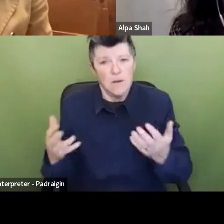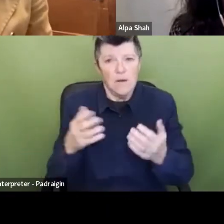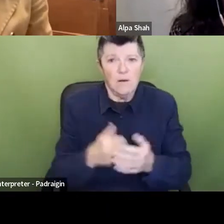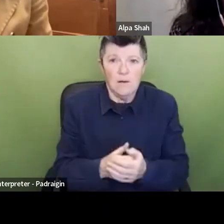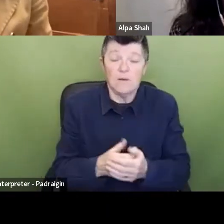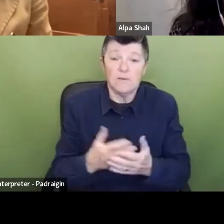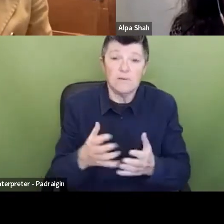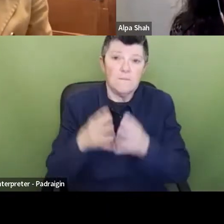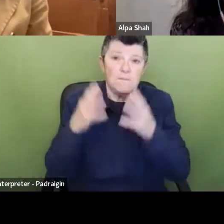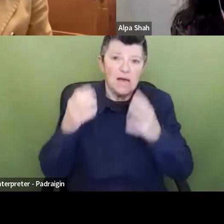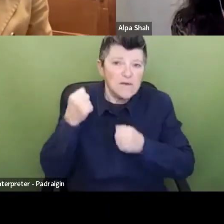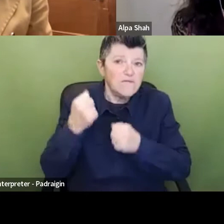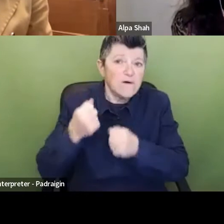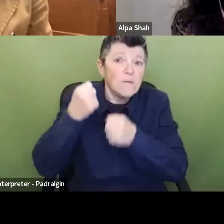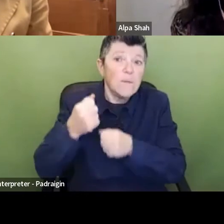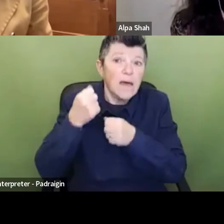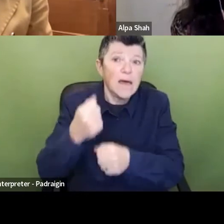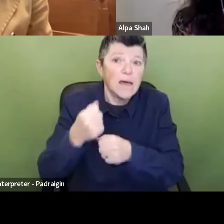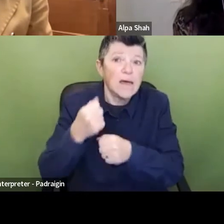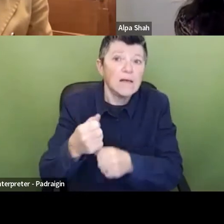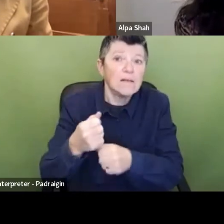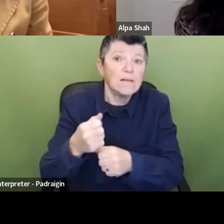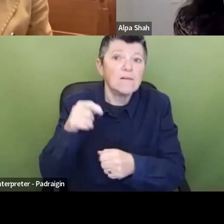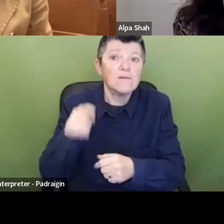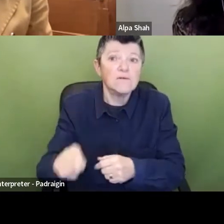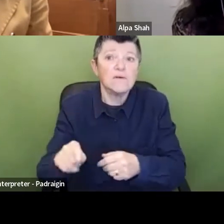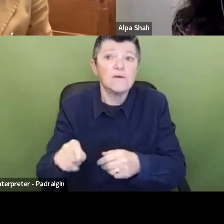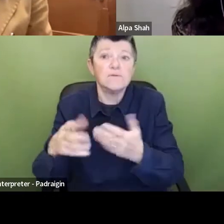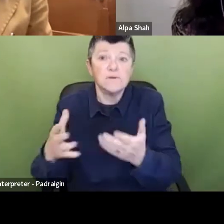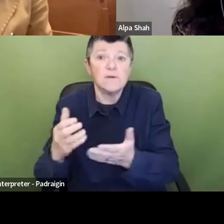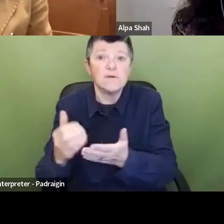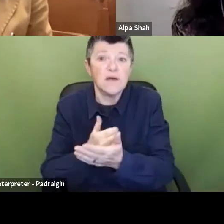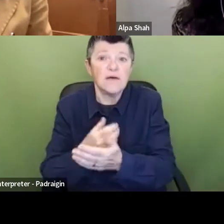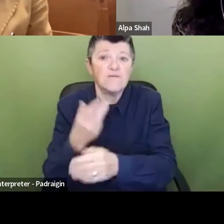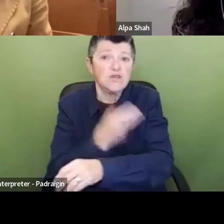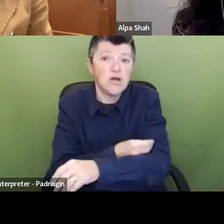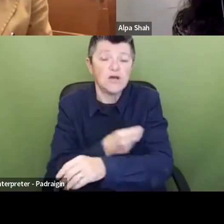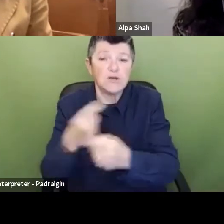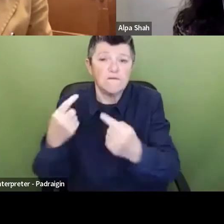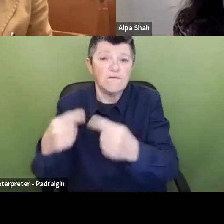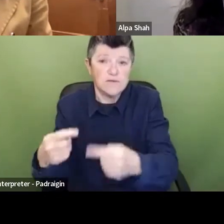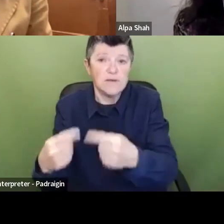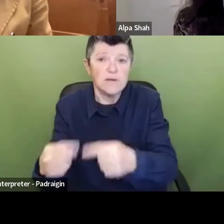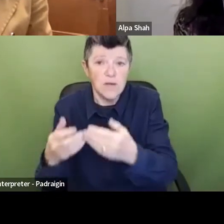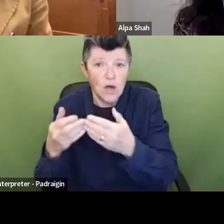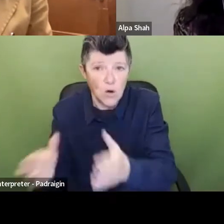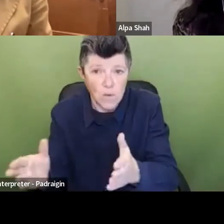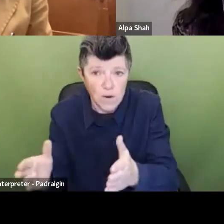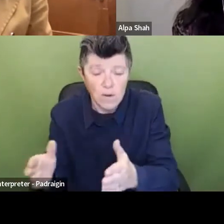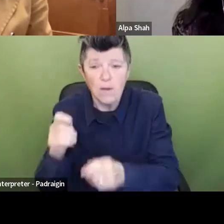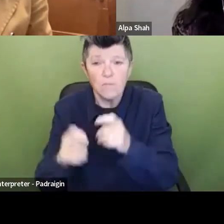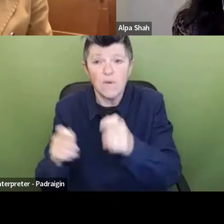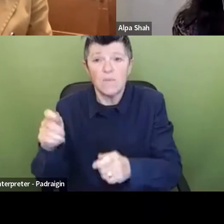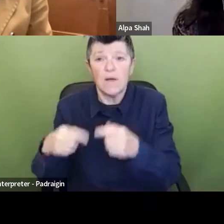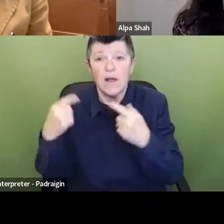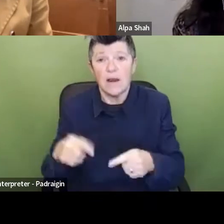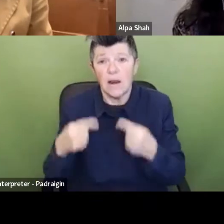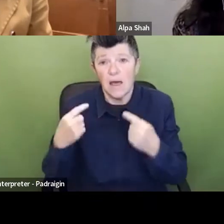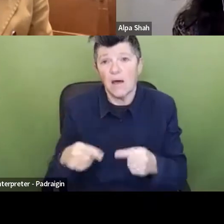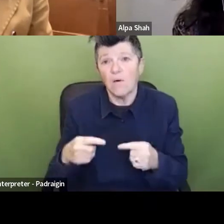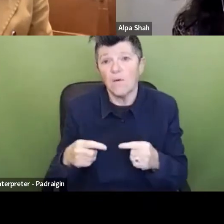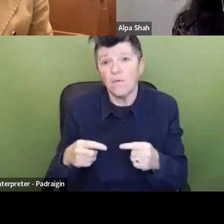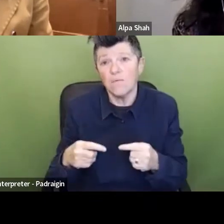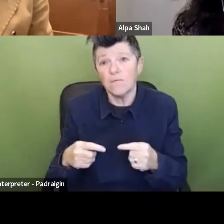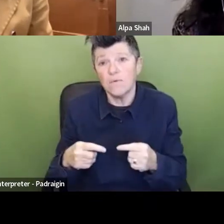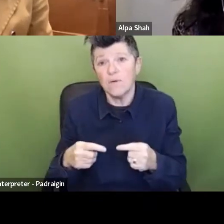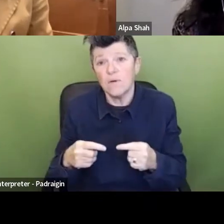over years that led to the opening of the safe injection facility and people being allowed the long-term process of